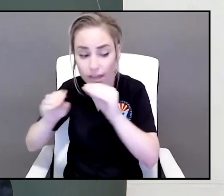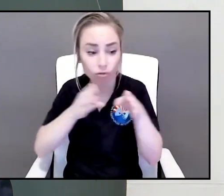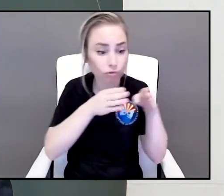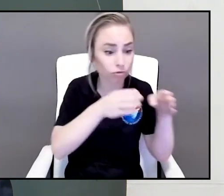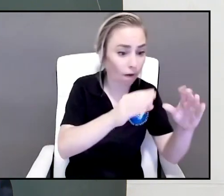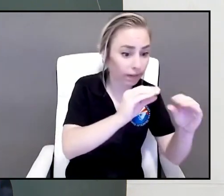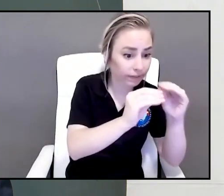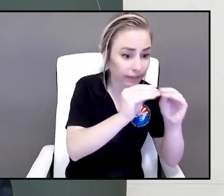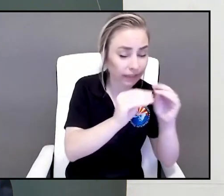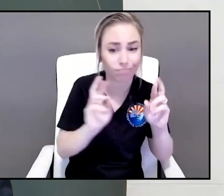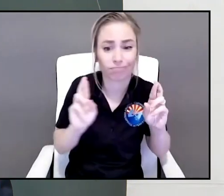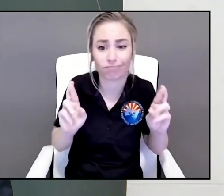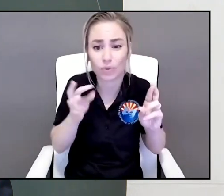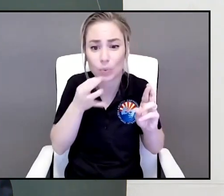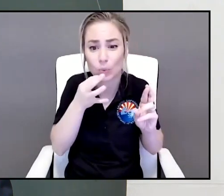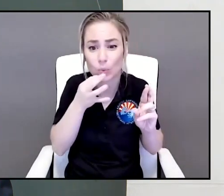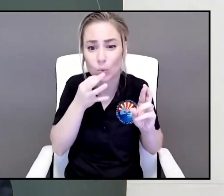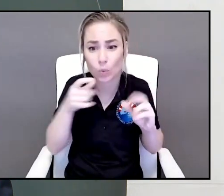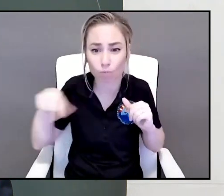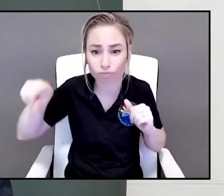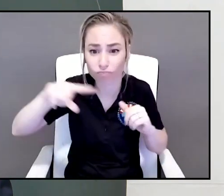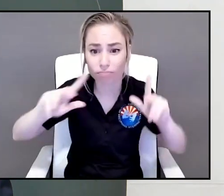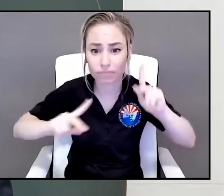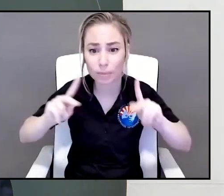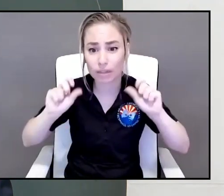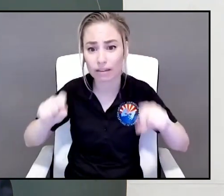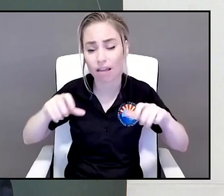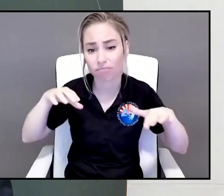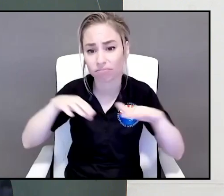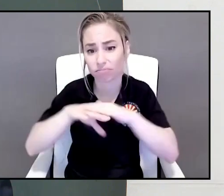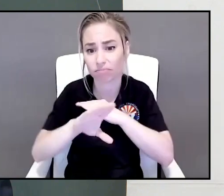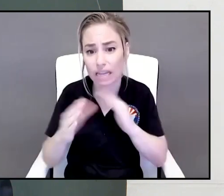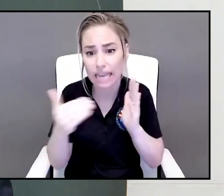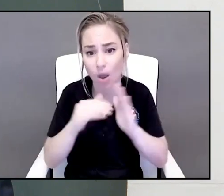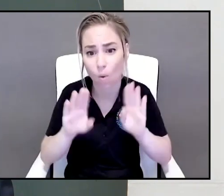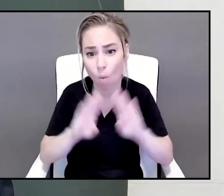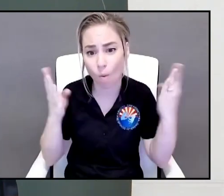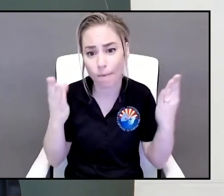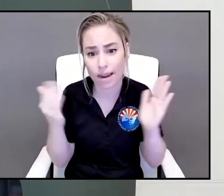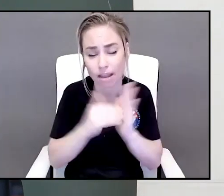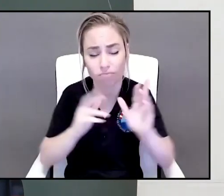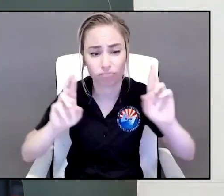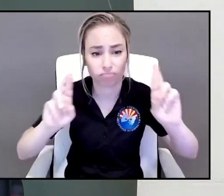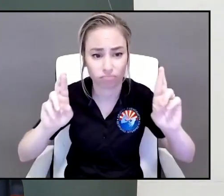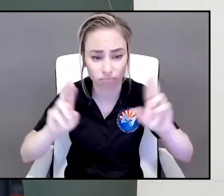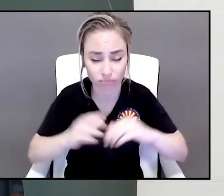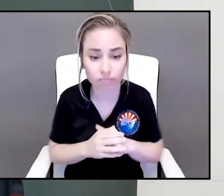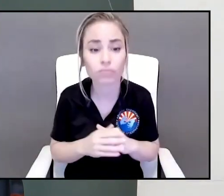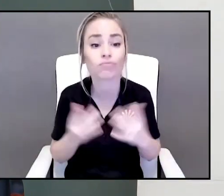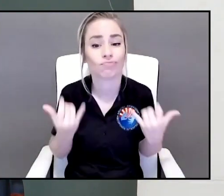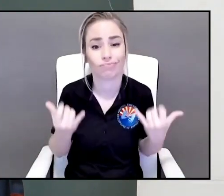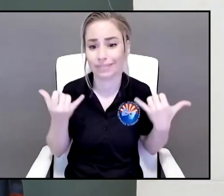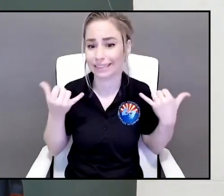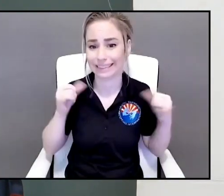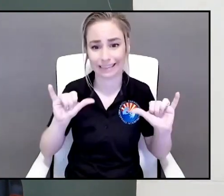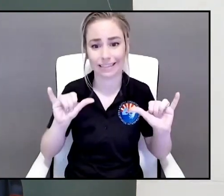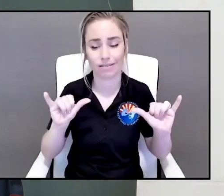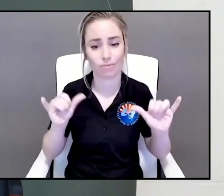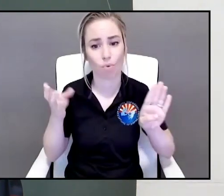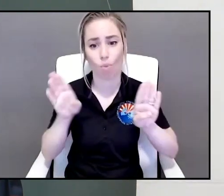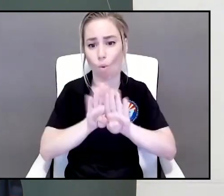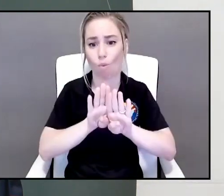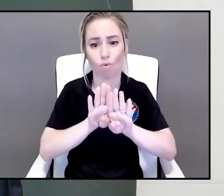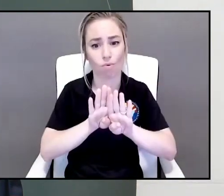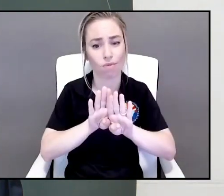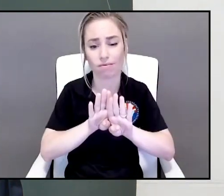later on for the public to get back in there. So at this point, we still have a closure order. We're not ready to let